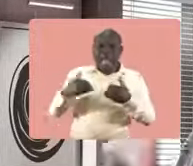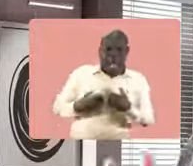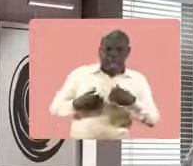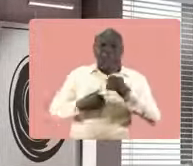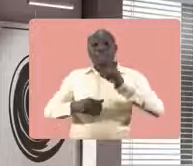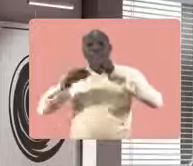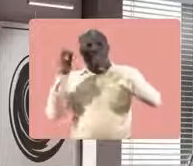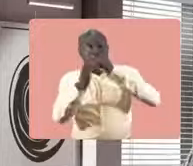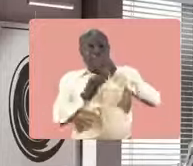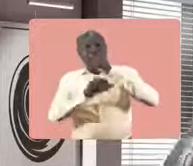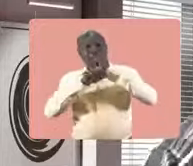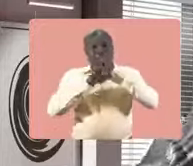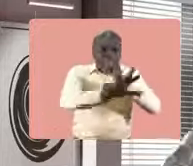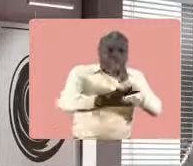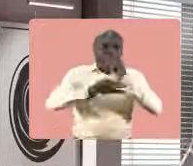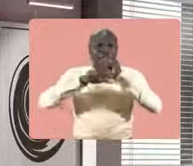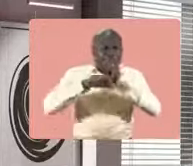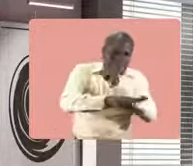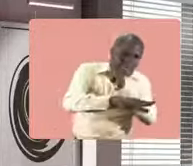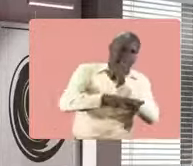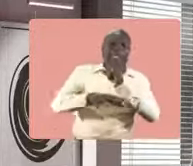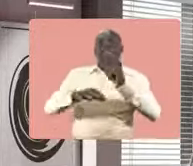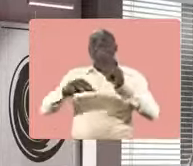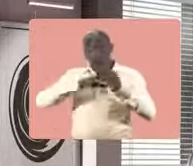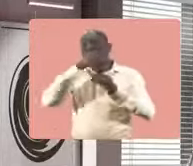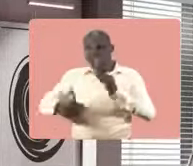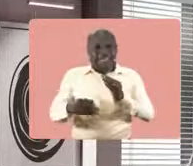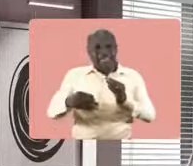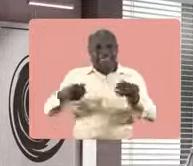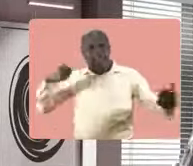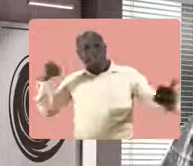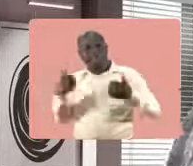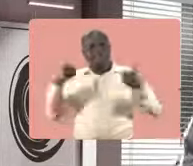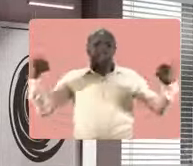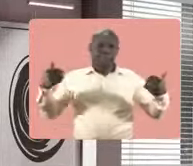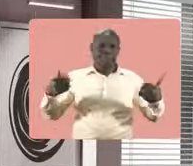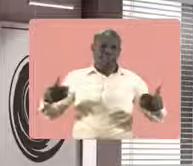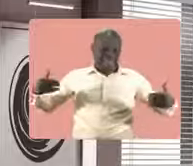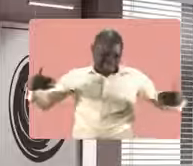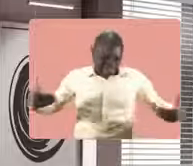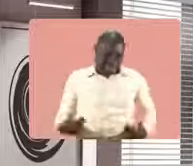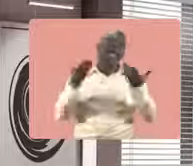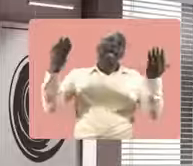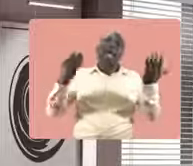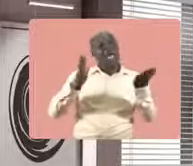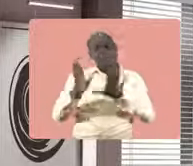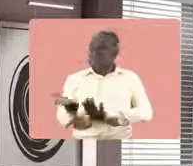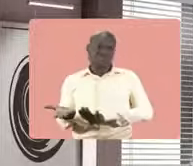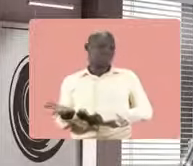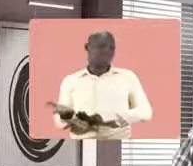apira obi bewu kwa medofo pa na won tena se na won nwine wo